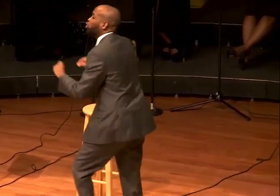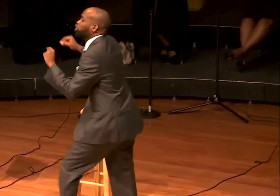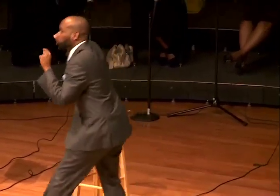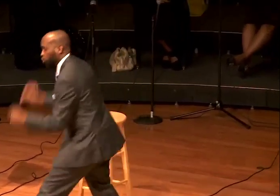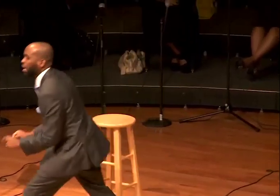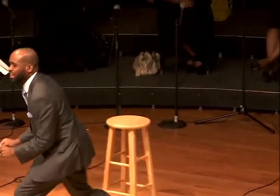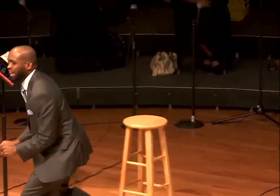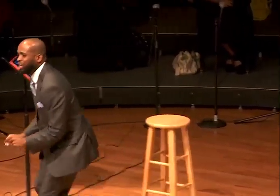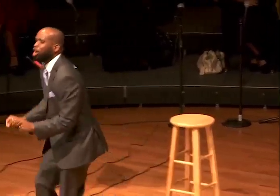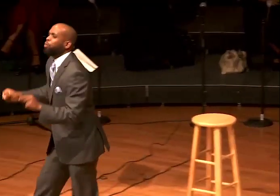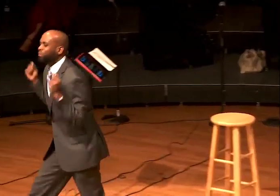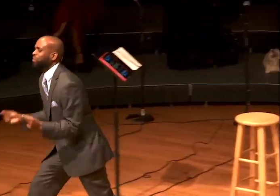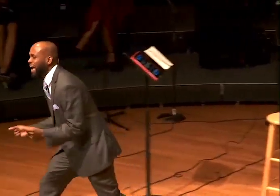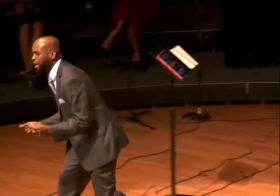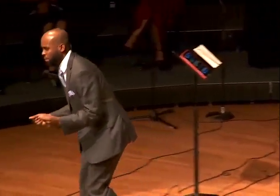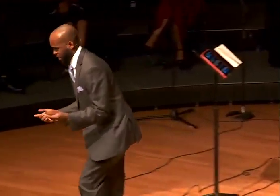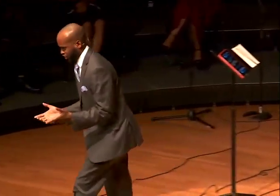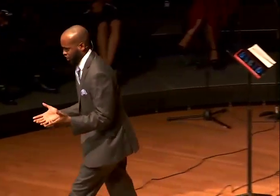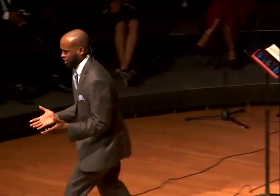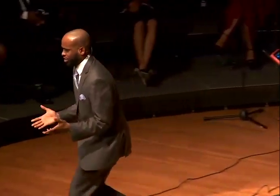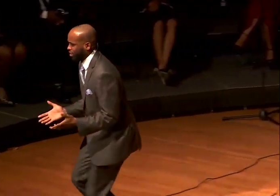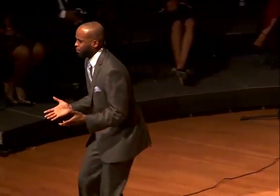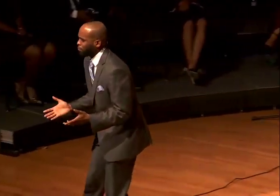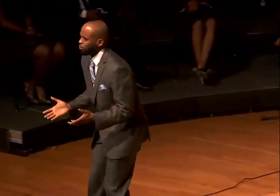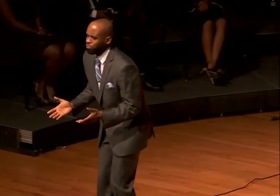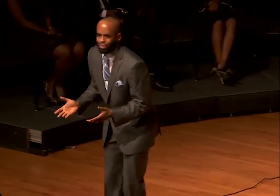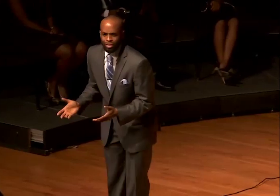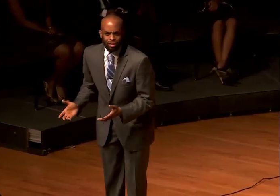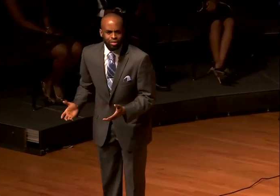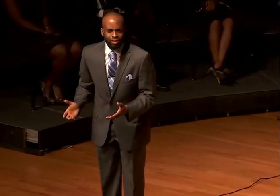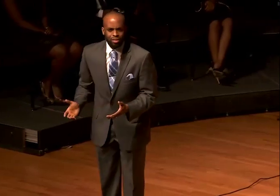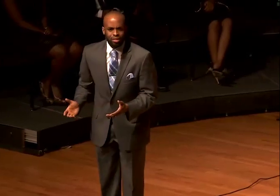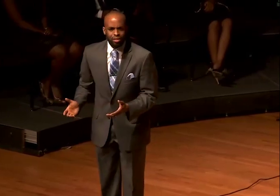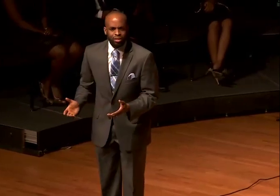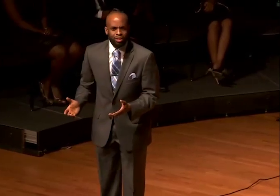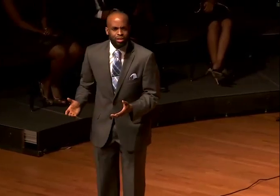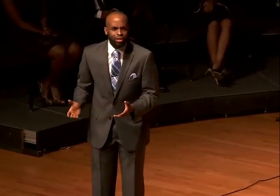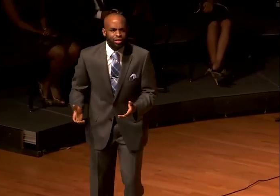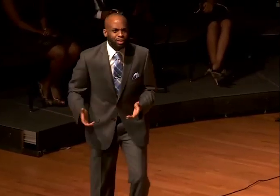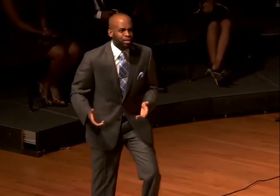member who's struggling with damage.